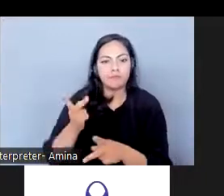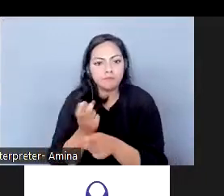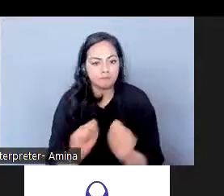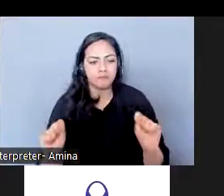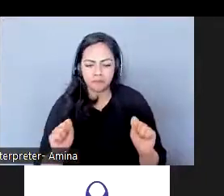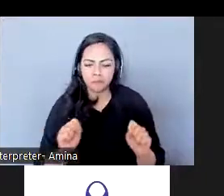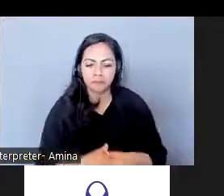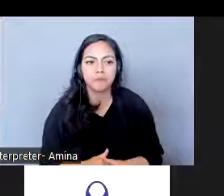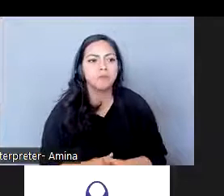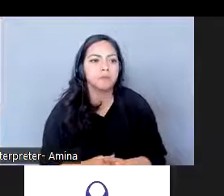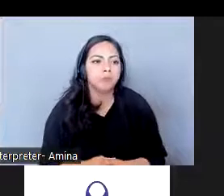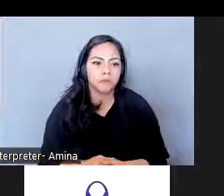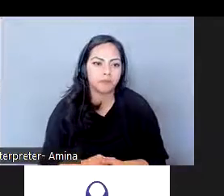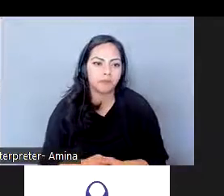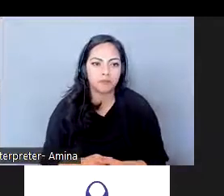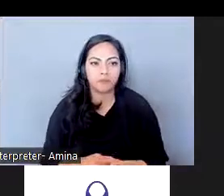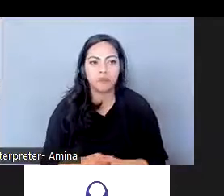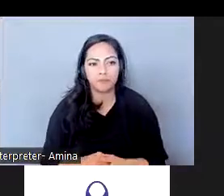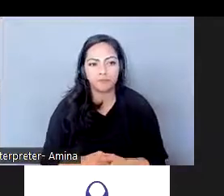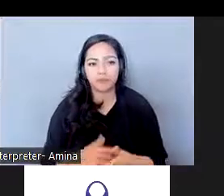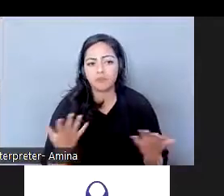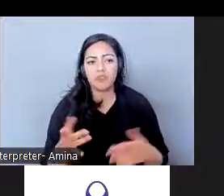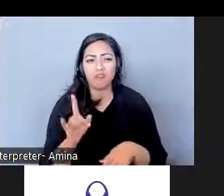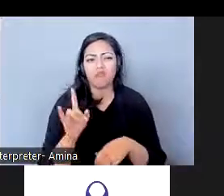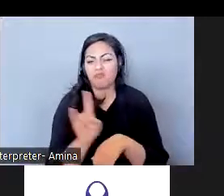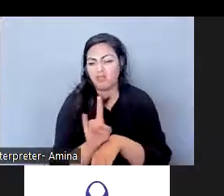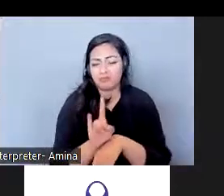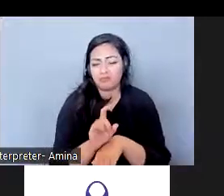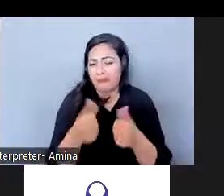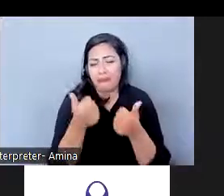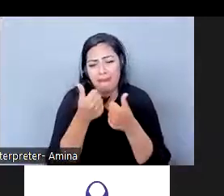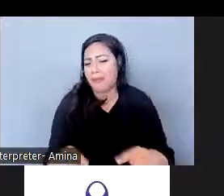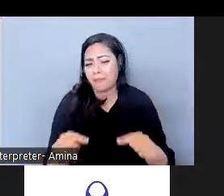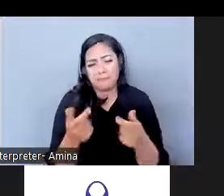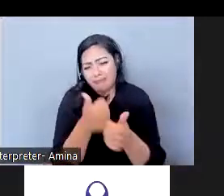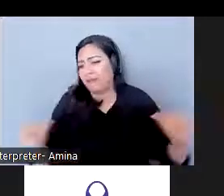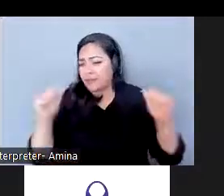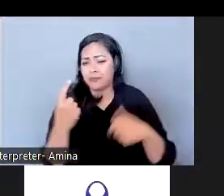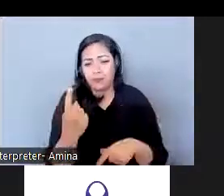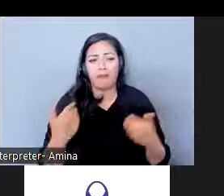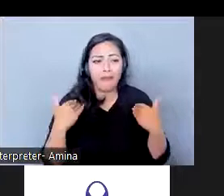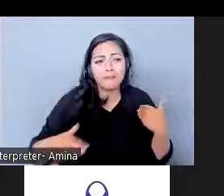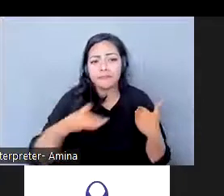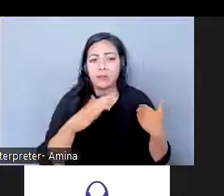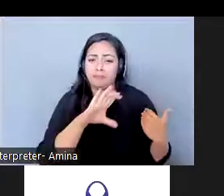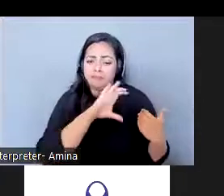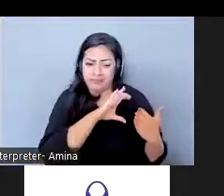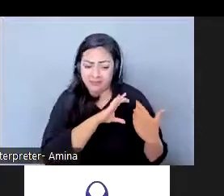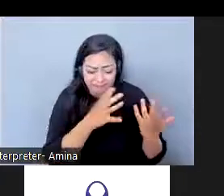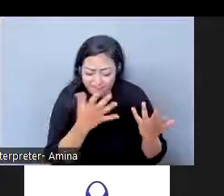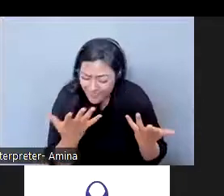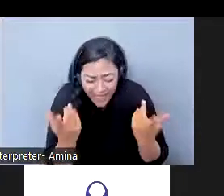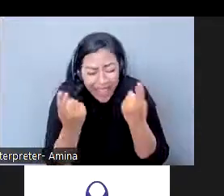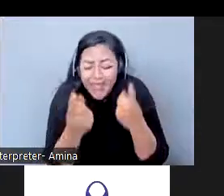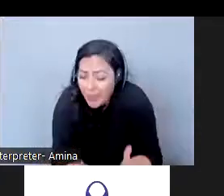So one of the things that we always say is fraud can happen to anyone. We have police officers that you know, it happens. These